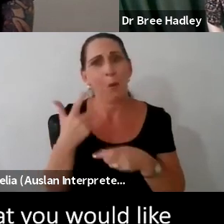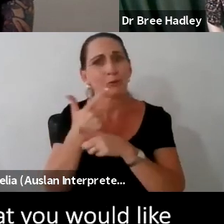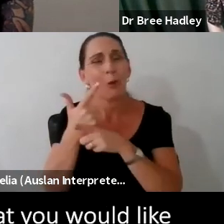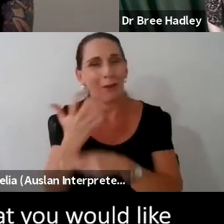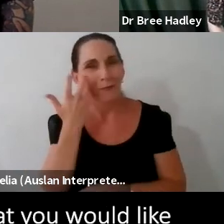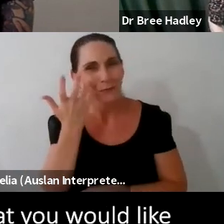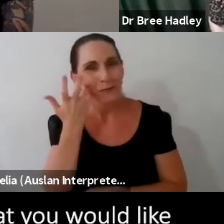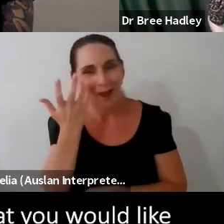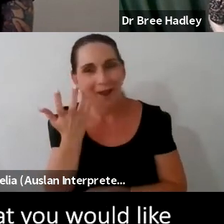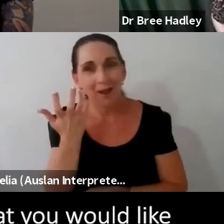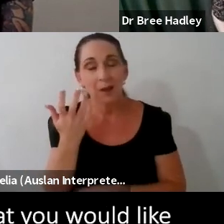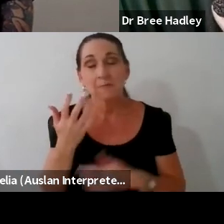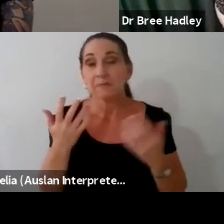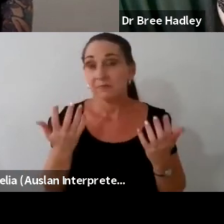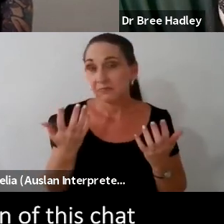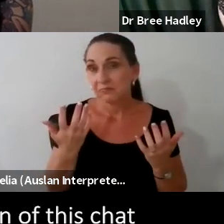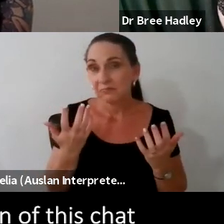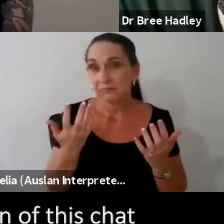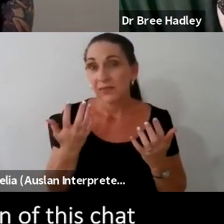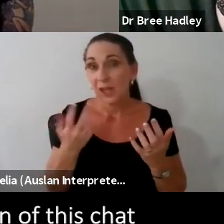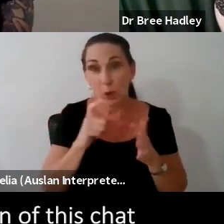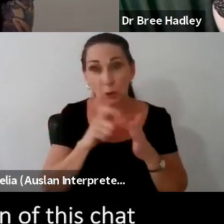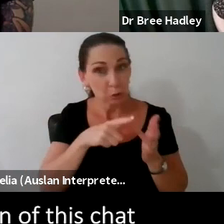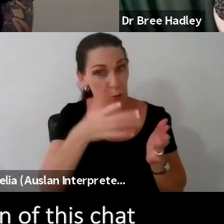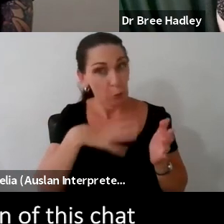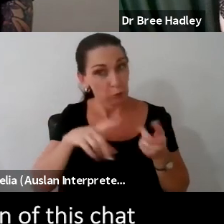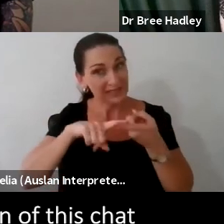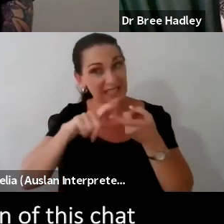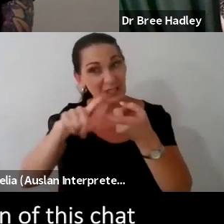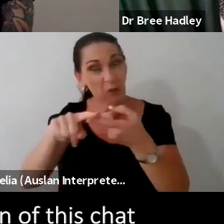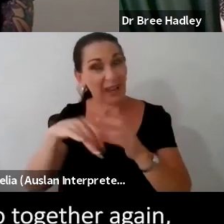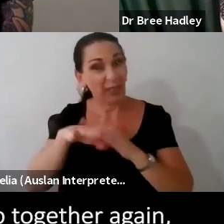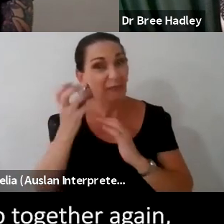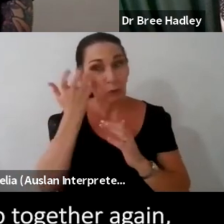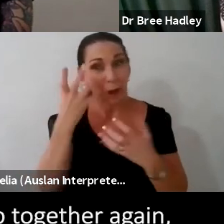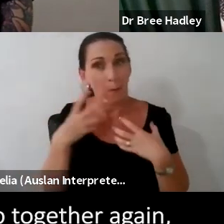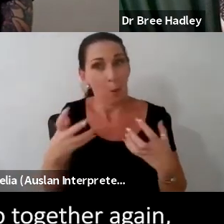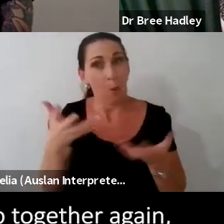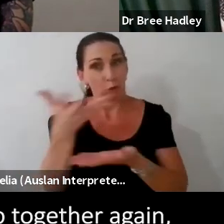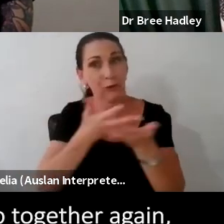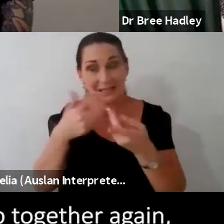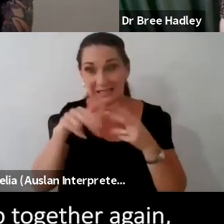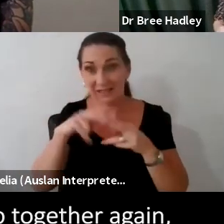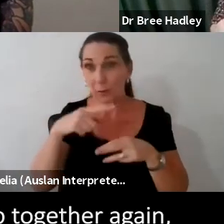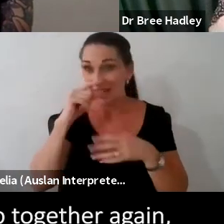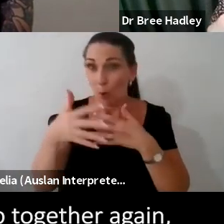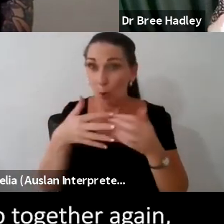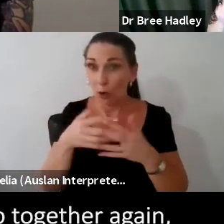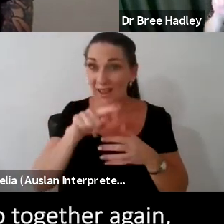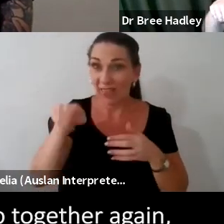Is this something that you'd like to perhaps have a continuation of this chat at a future date? If we gather this group together